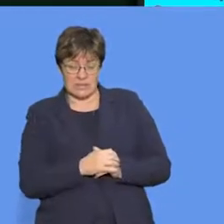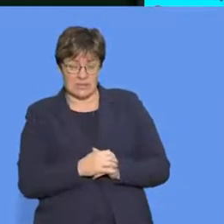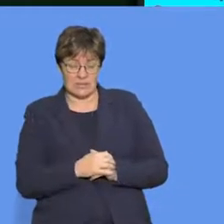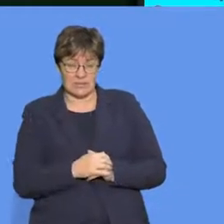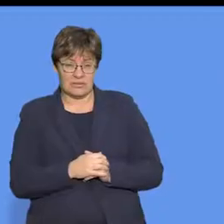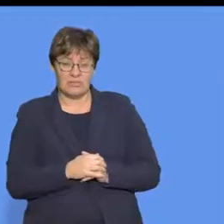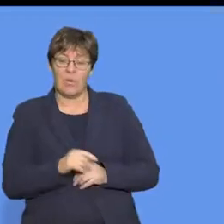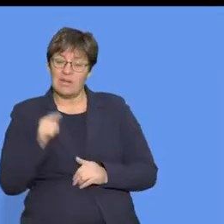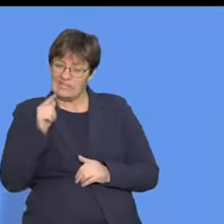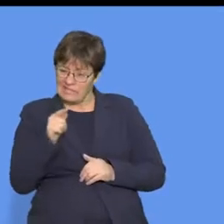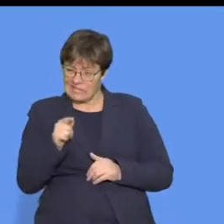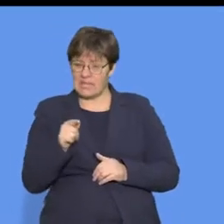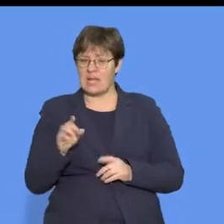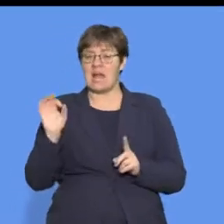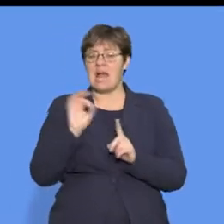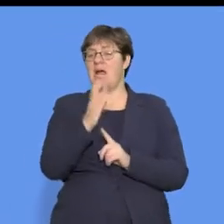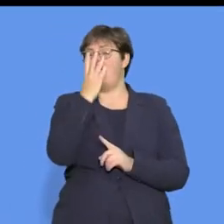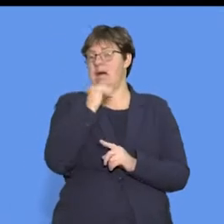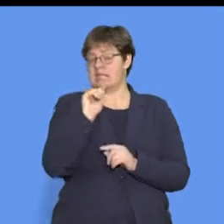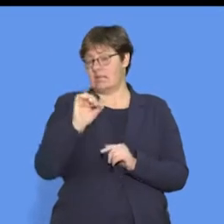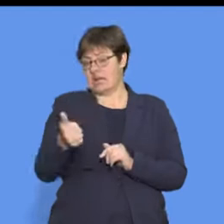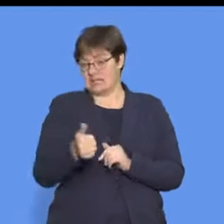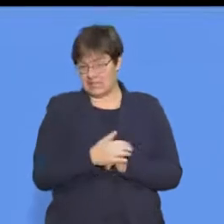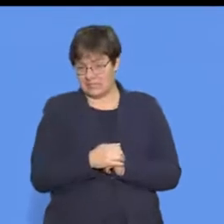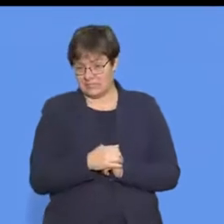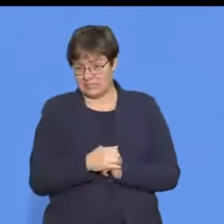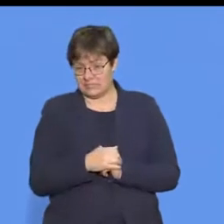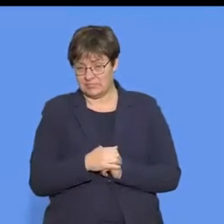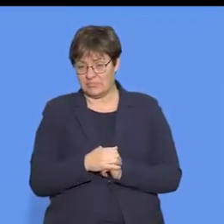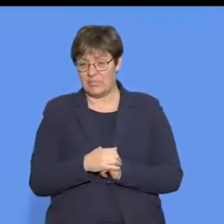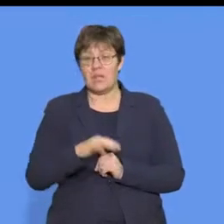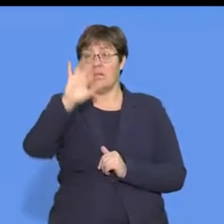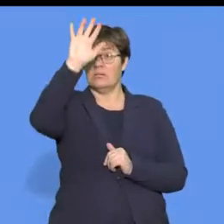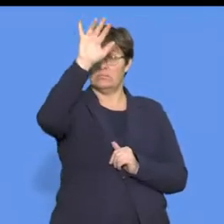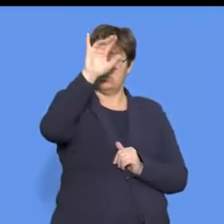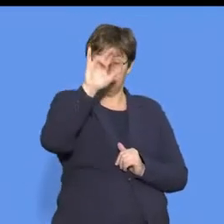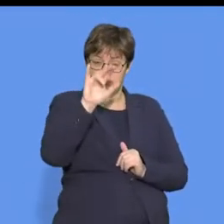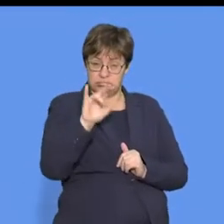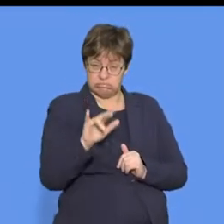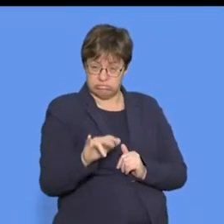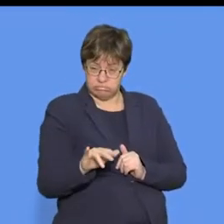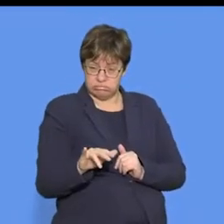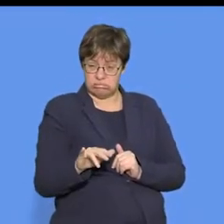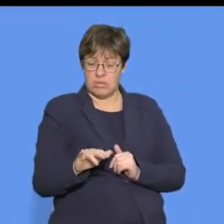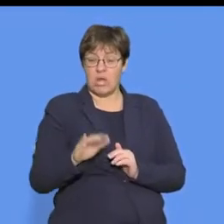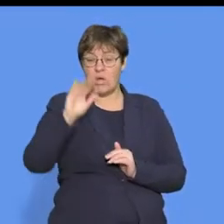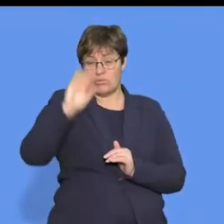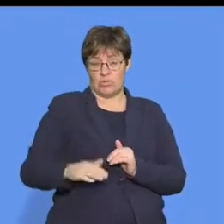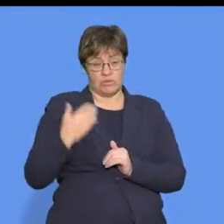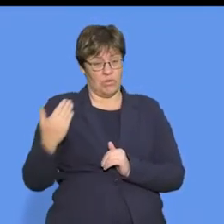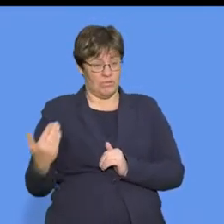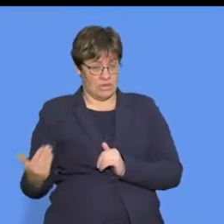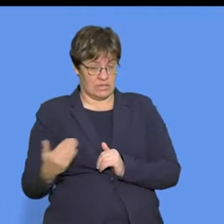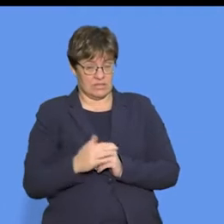look at that, because that's exactly what they're asking in the next question. So if we run our finger down, remember,